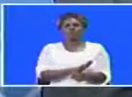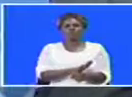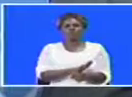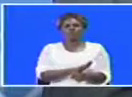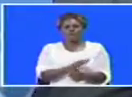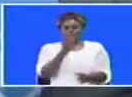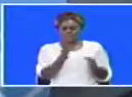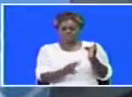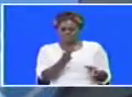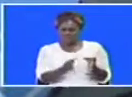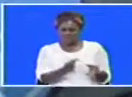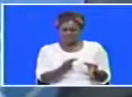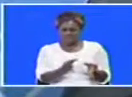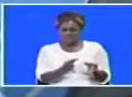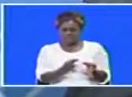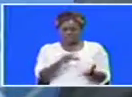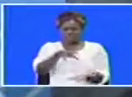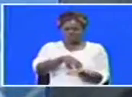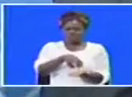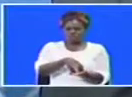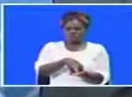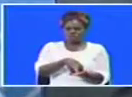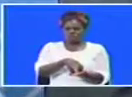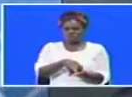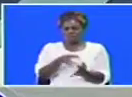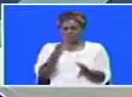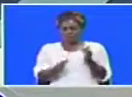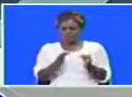full, depending on your stage, depending on